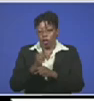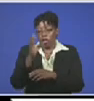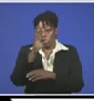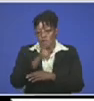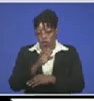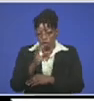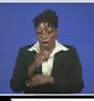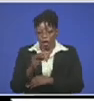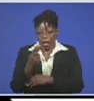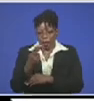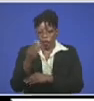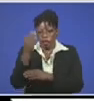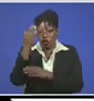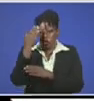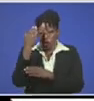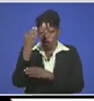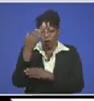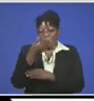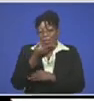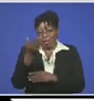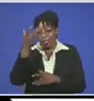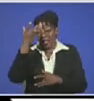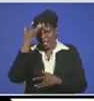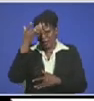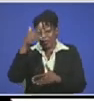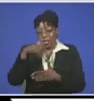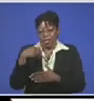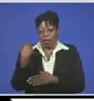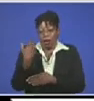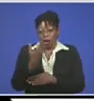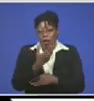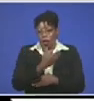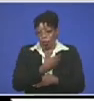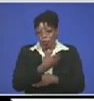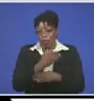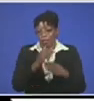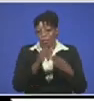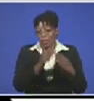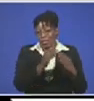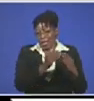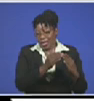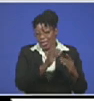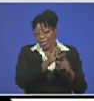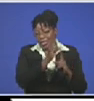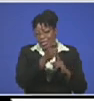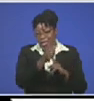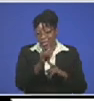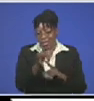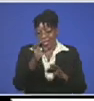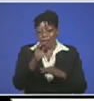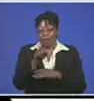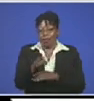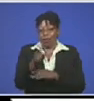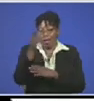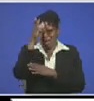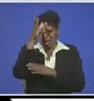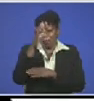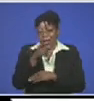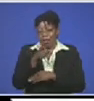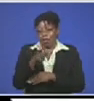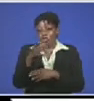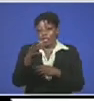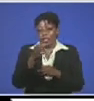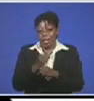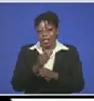certain ailments that are prevalent in our society. If you're a man, you should be getting